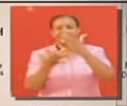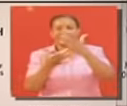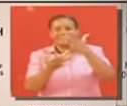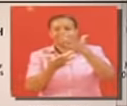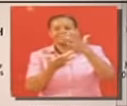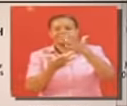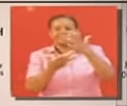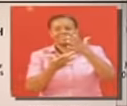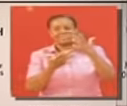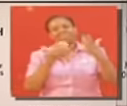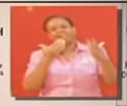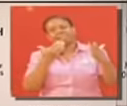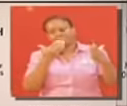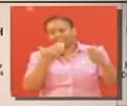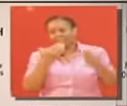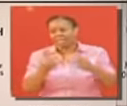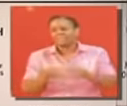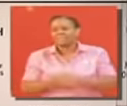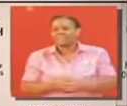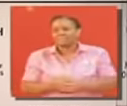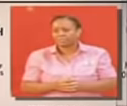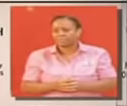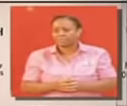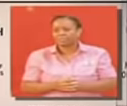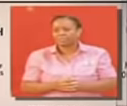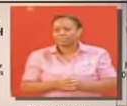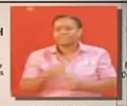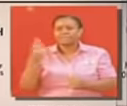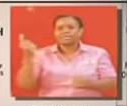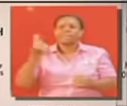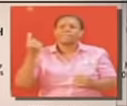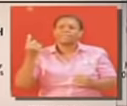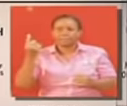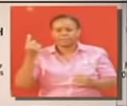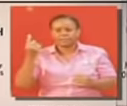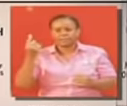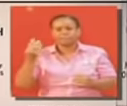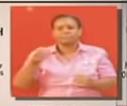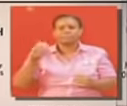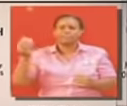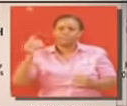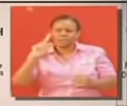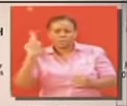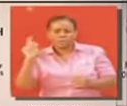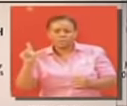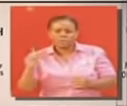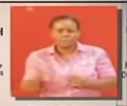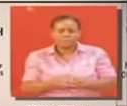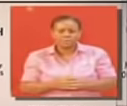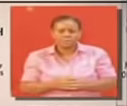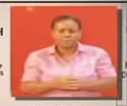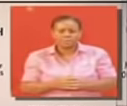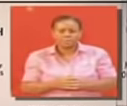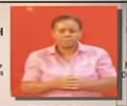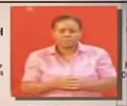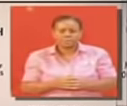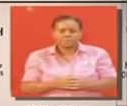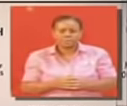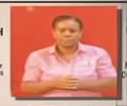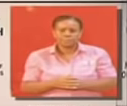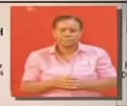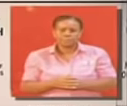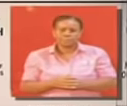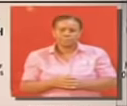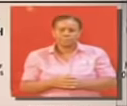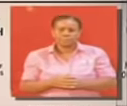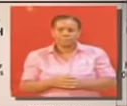has submitted her question because we did have some audio issues. And her question is as follows. Given that there are